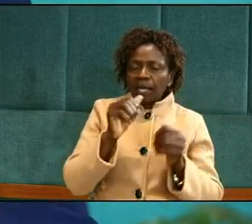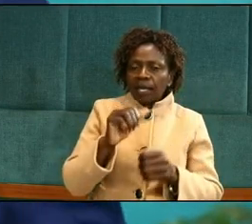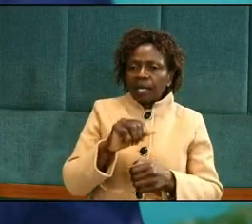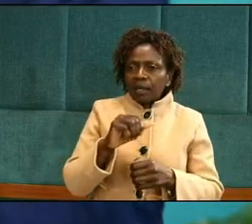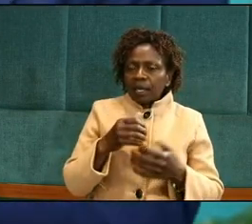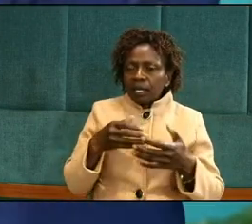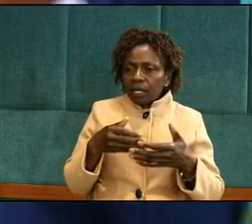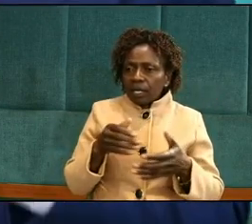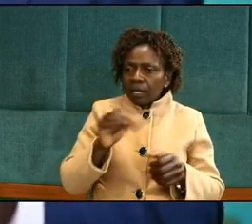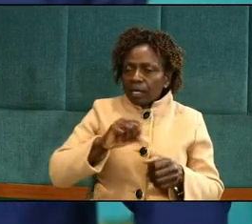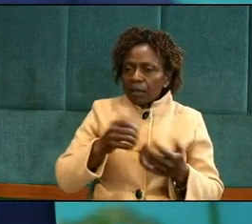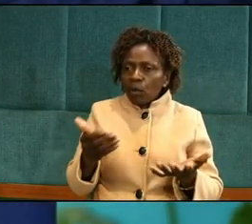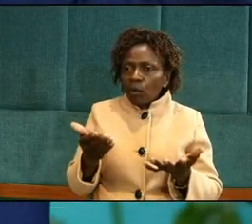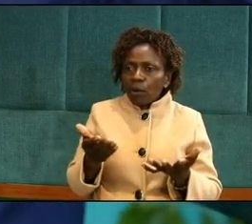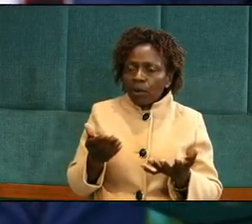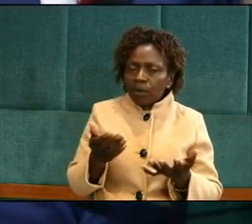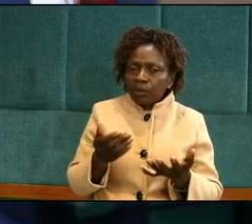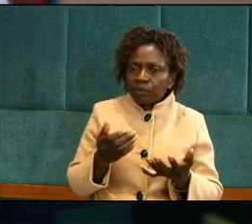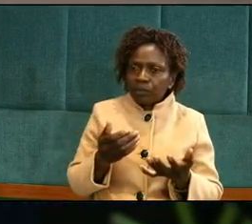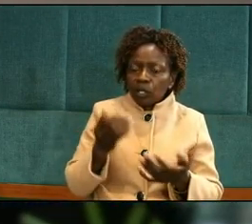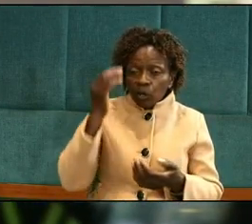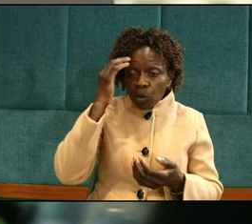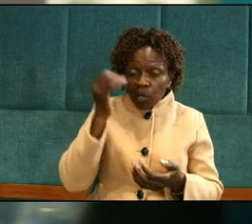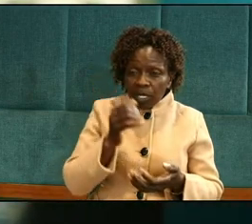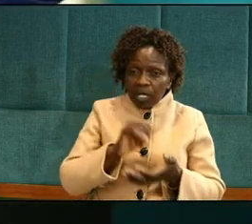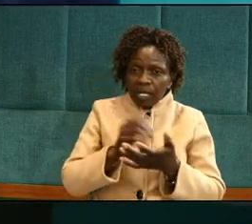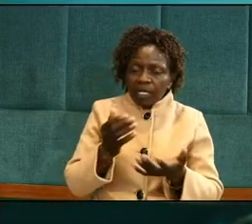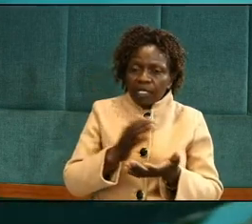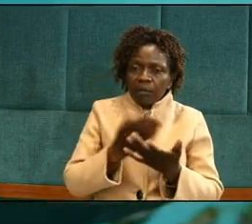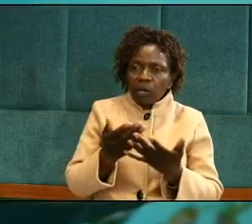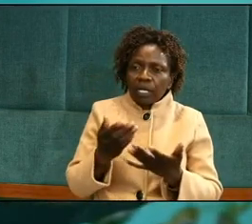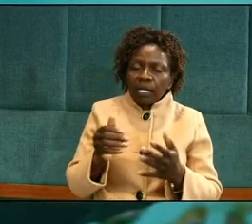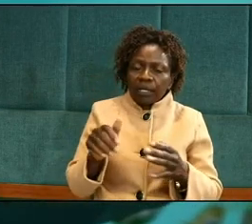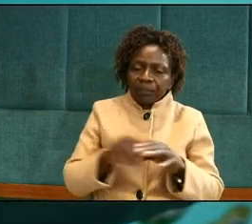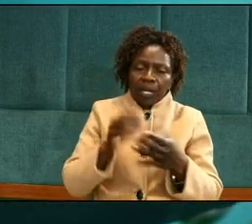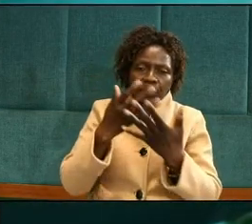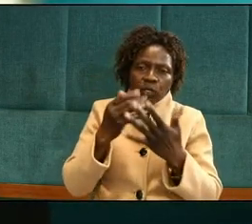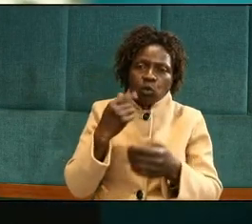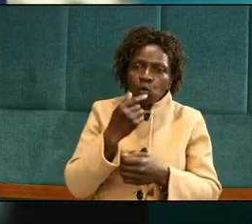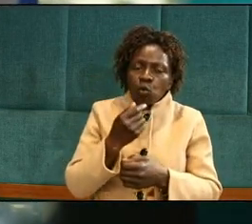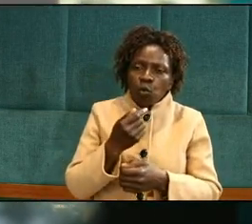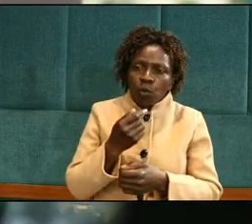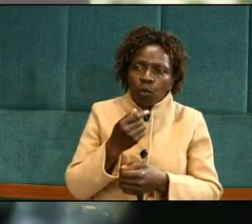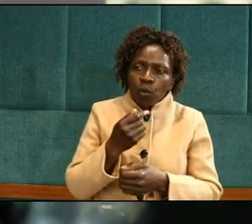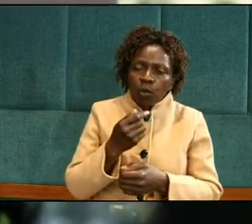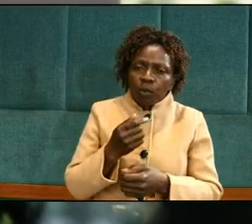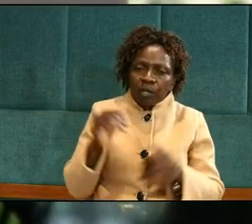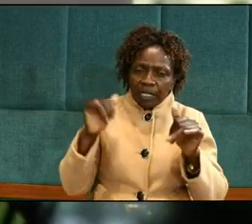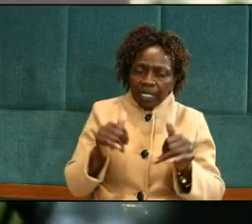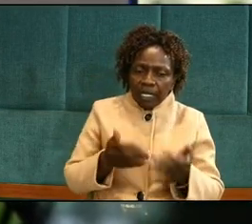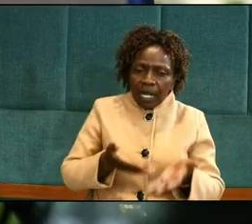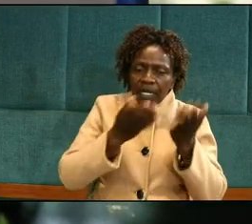the burden of knowing that there is someone in prison whom I am still carrying